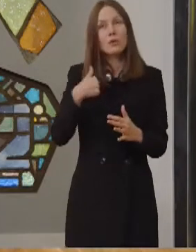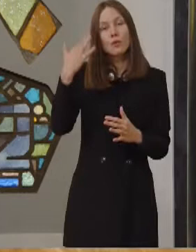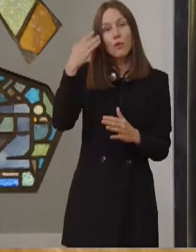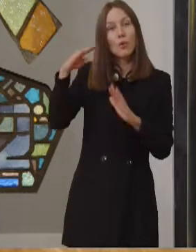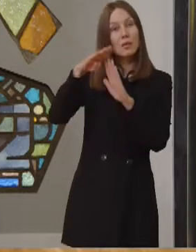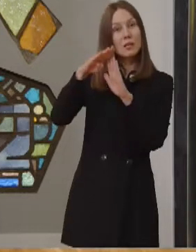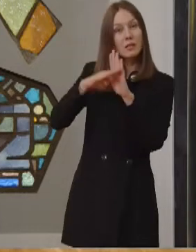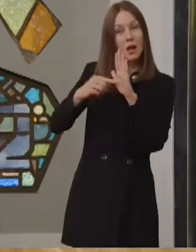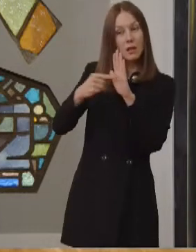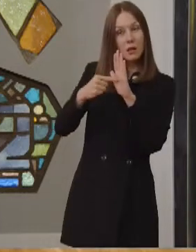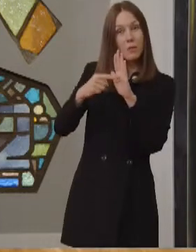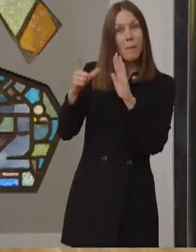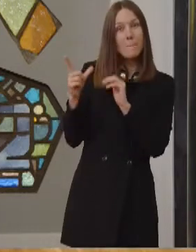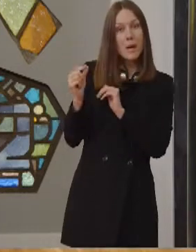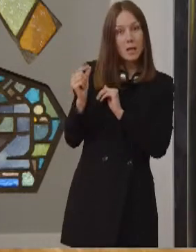I think